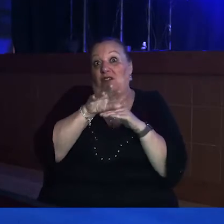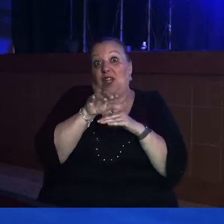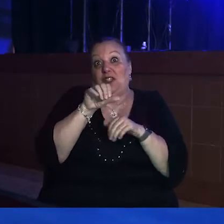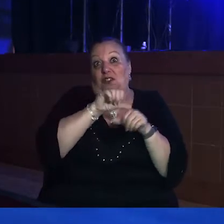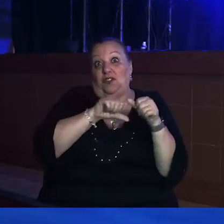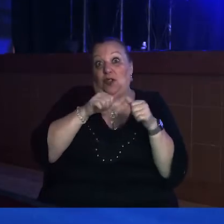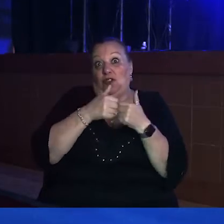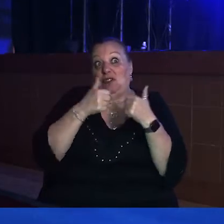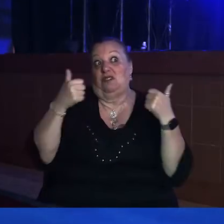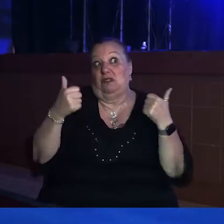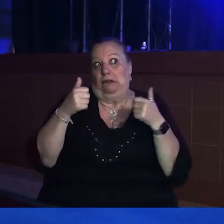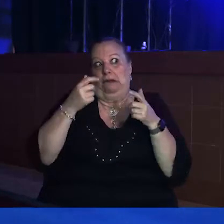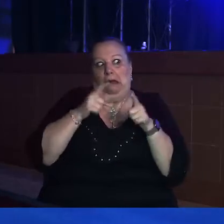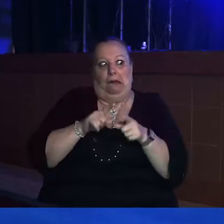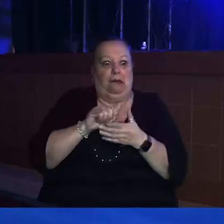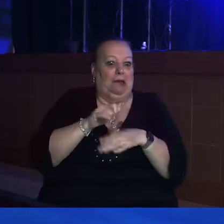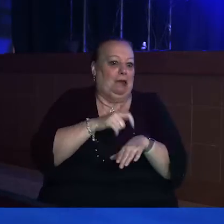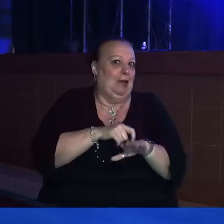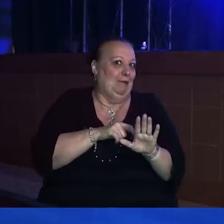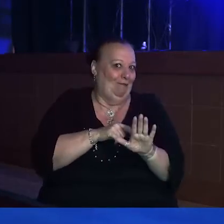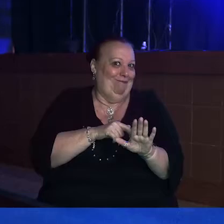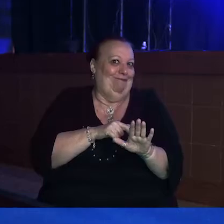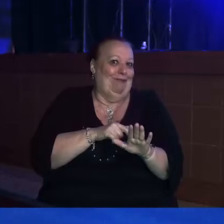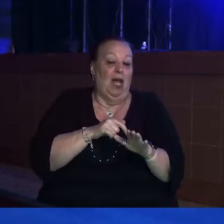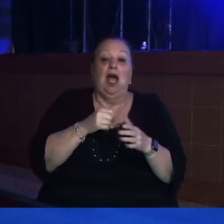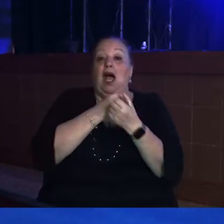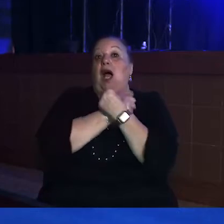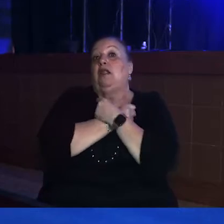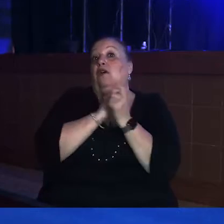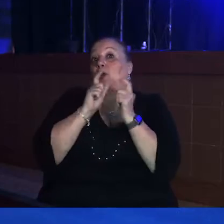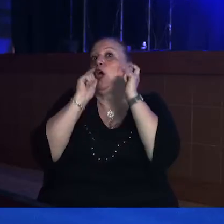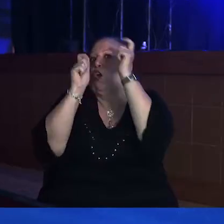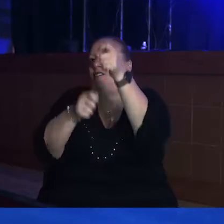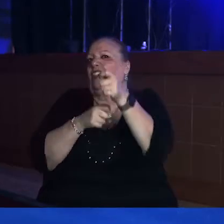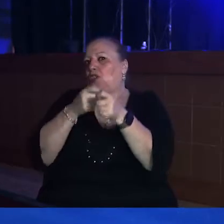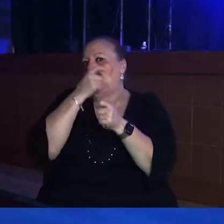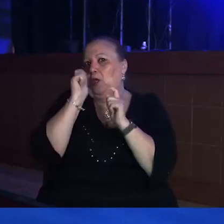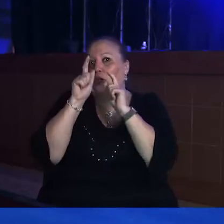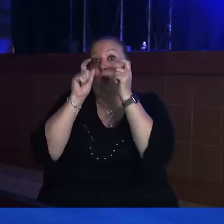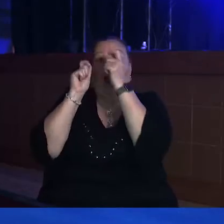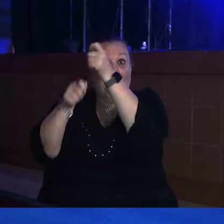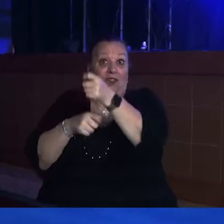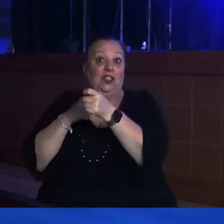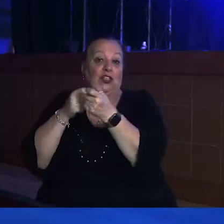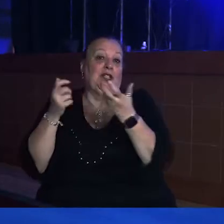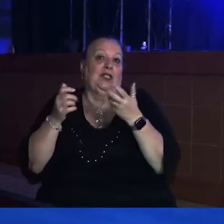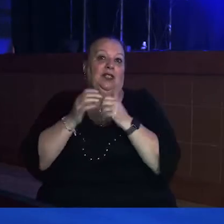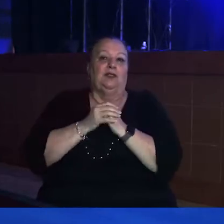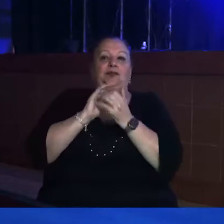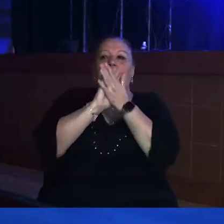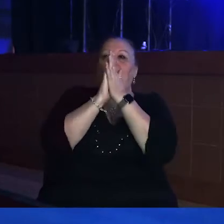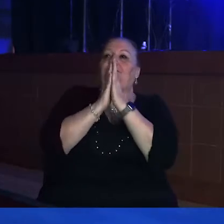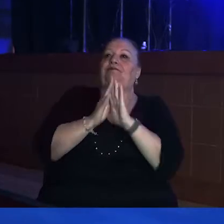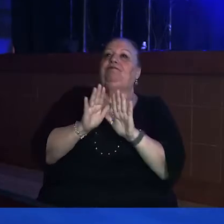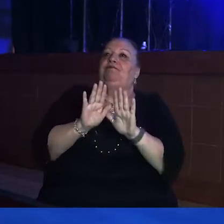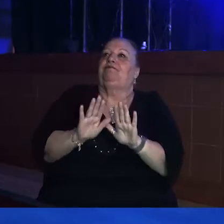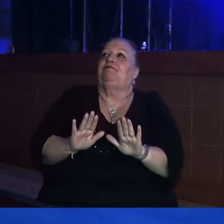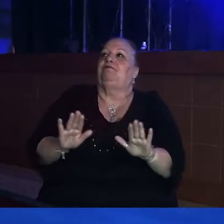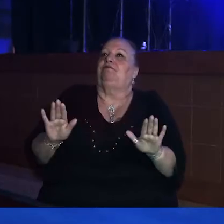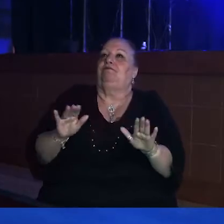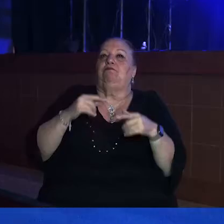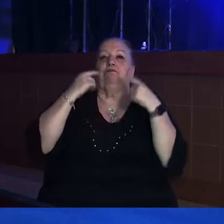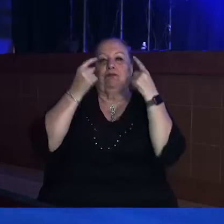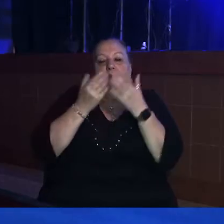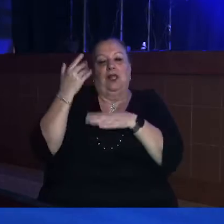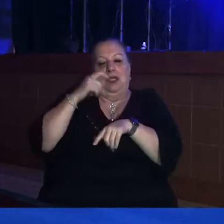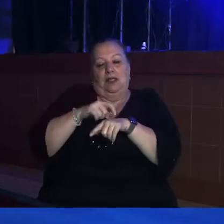happening at that point. I love when I go fishing, because when I go out fishing, it's just peaceful and calm. I was thinking the last time I went out